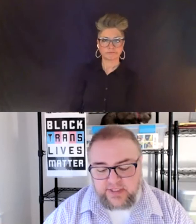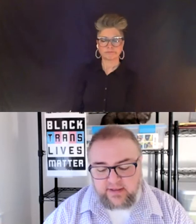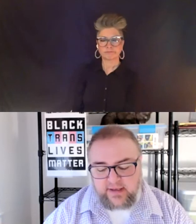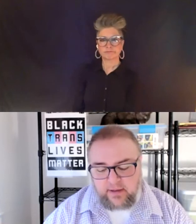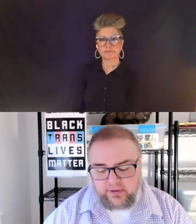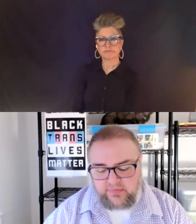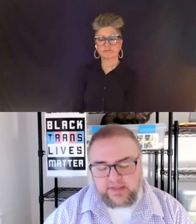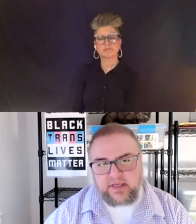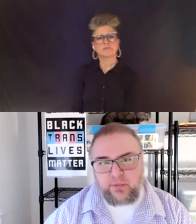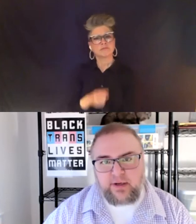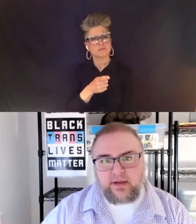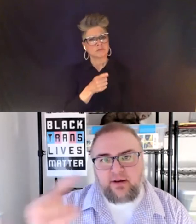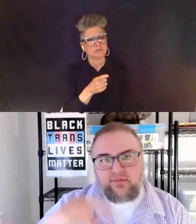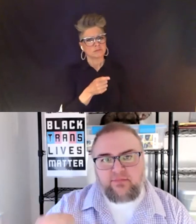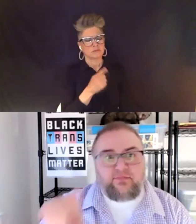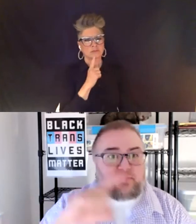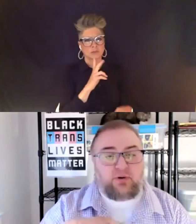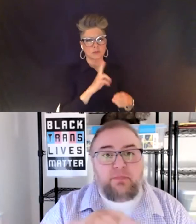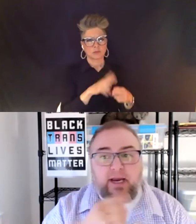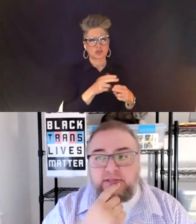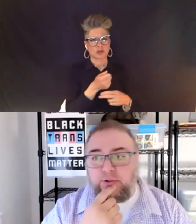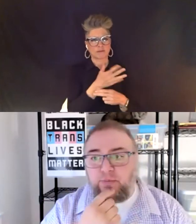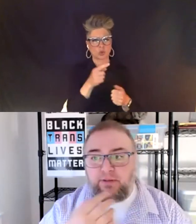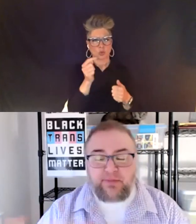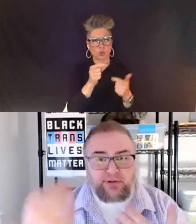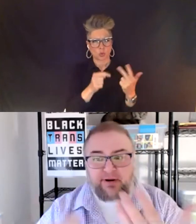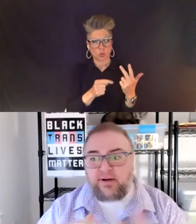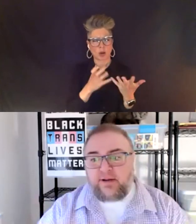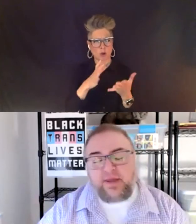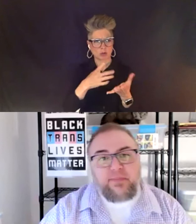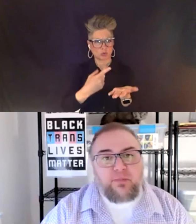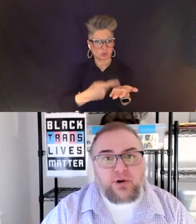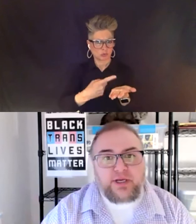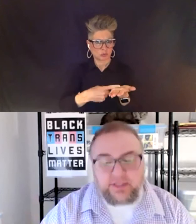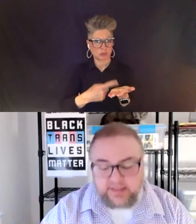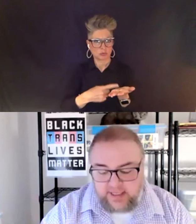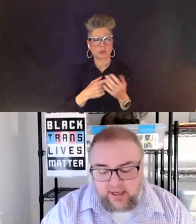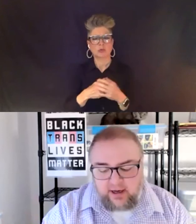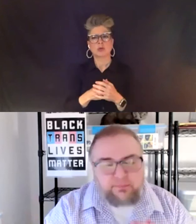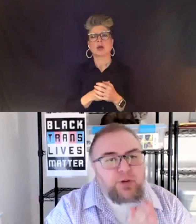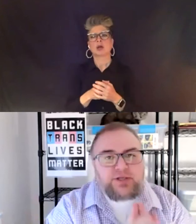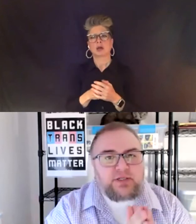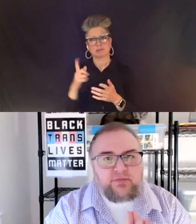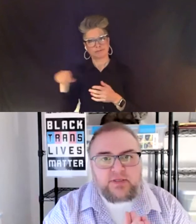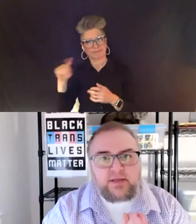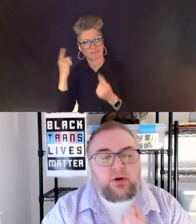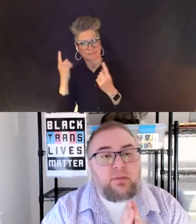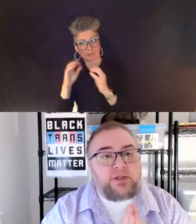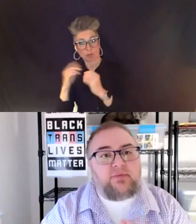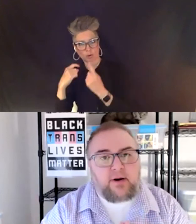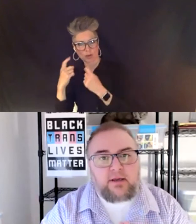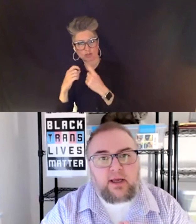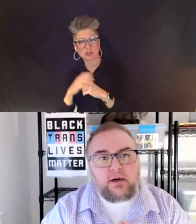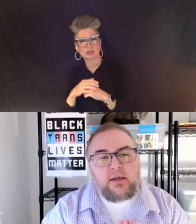You mentioned a couple of things that I wanted to kind of circle back to while people are thinking about more questions. You mentioned just a few seconds ago